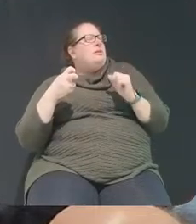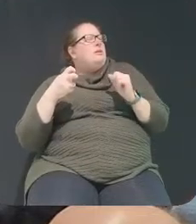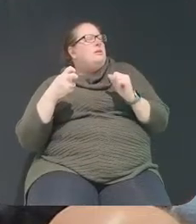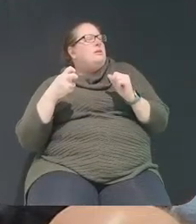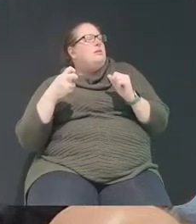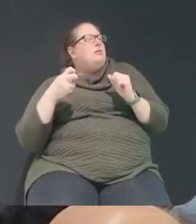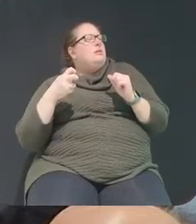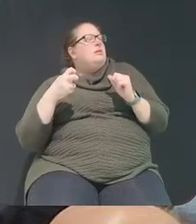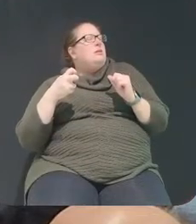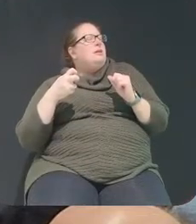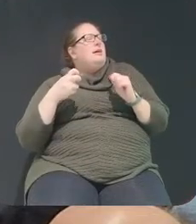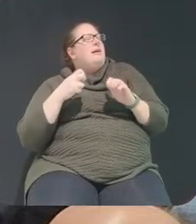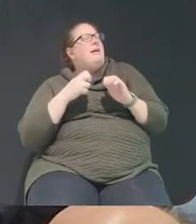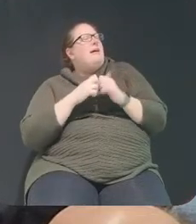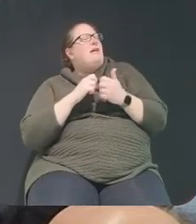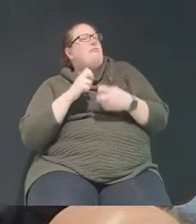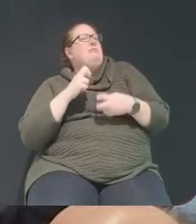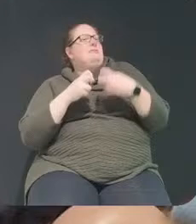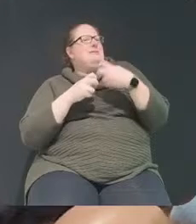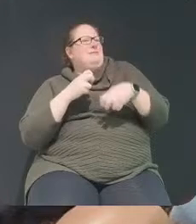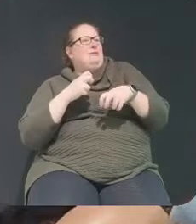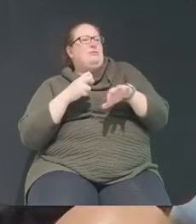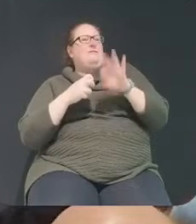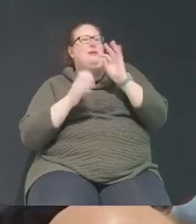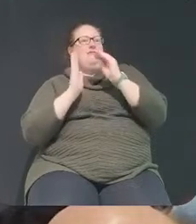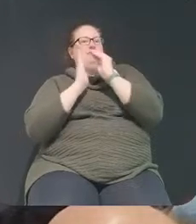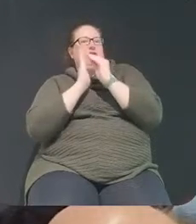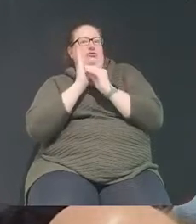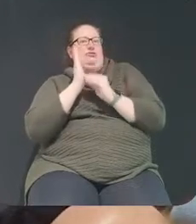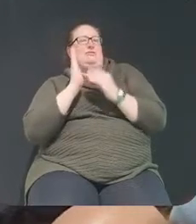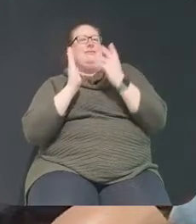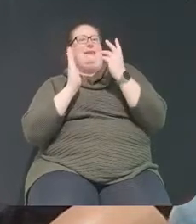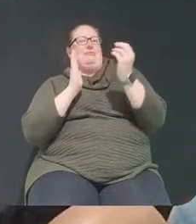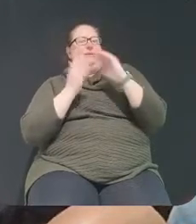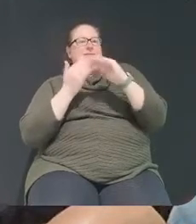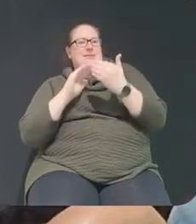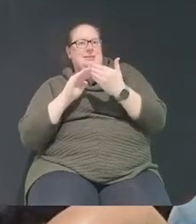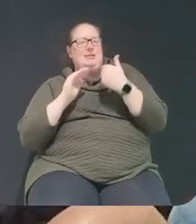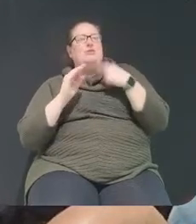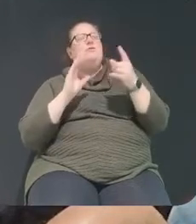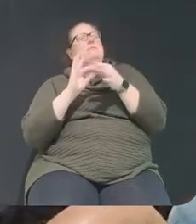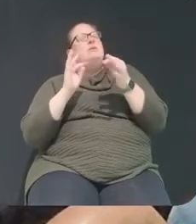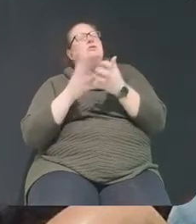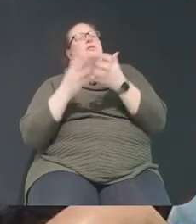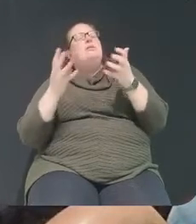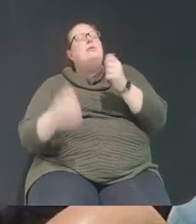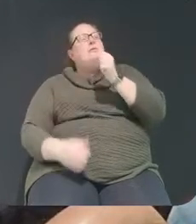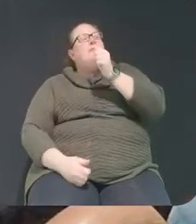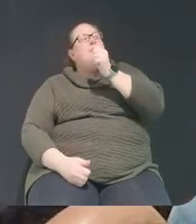to find records that are outside of the city. So you mentioned a lot of private